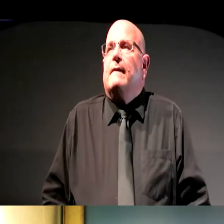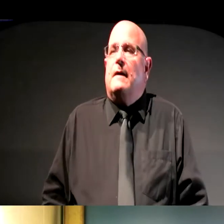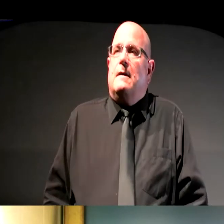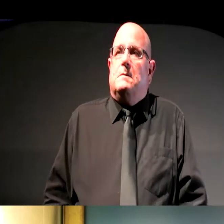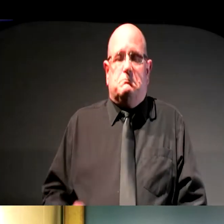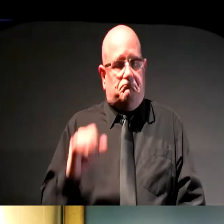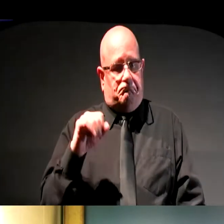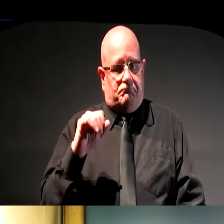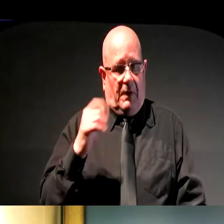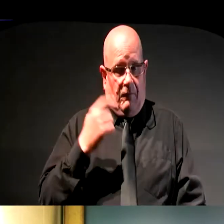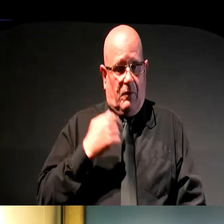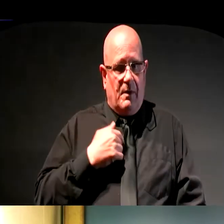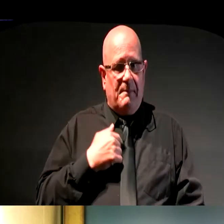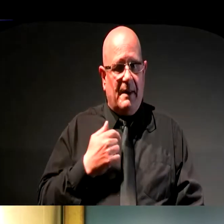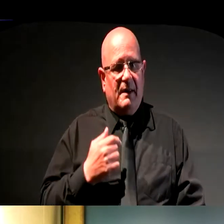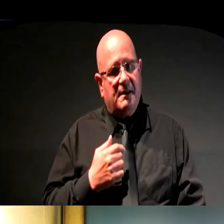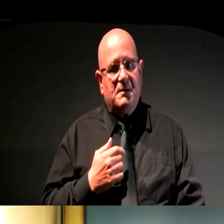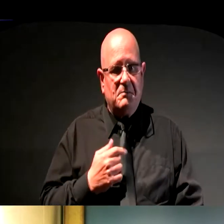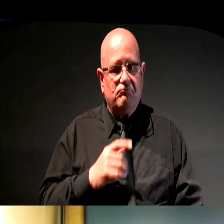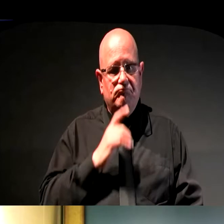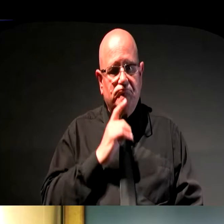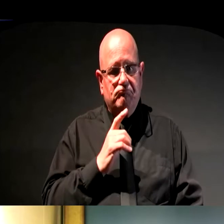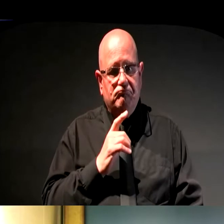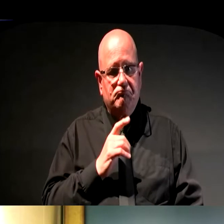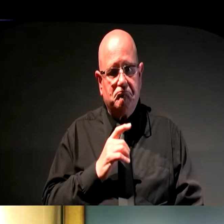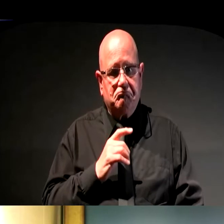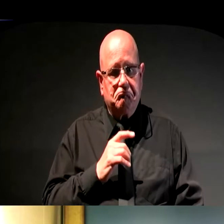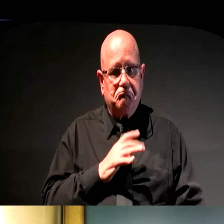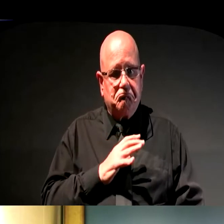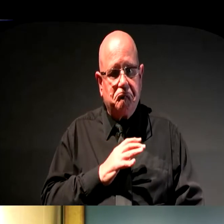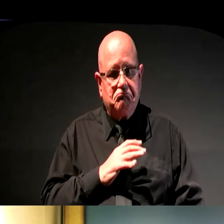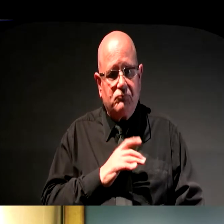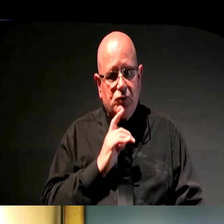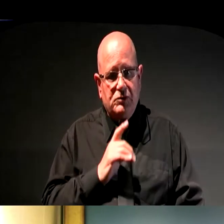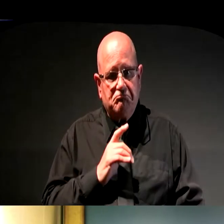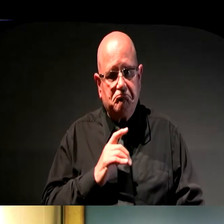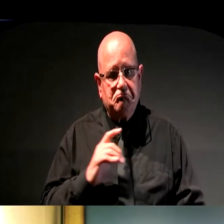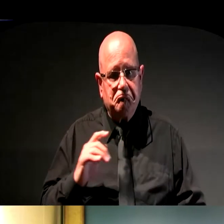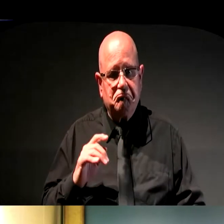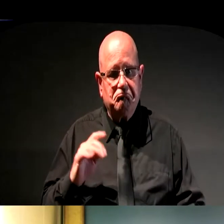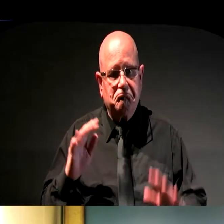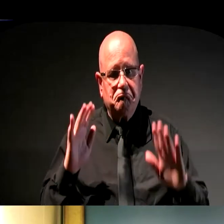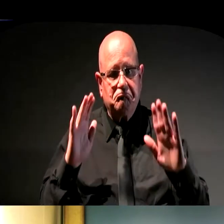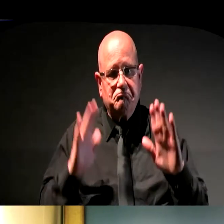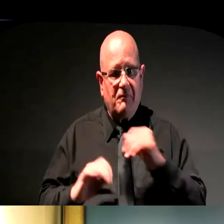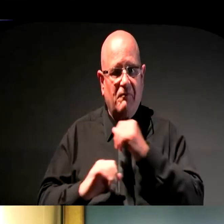mean, for me, it's been pretty transformational, in the sense that